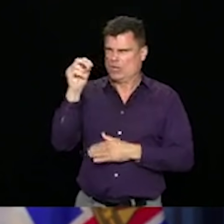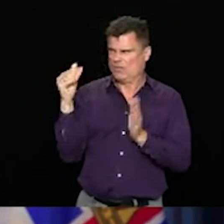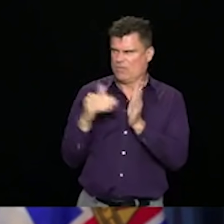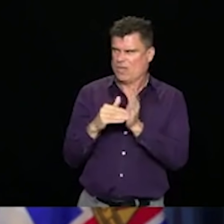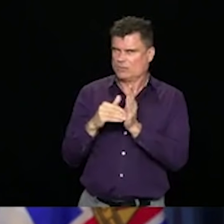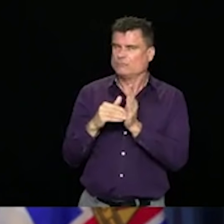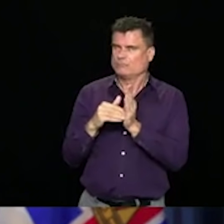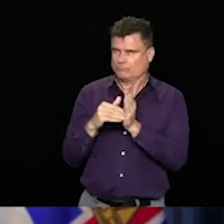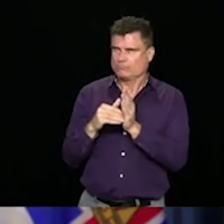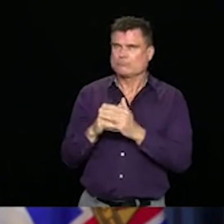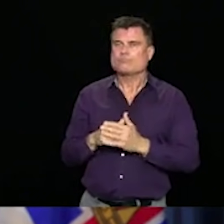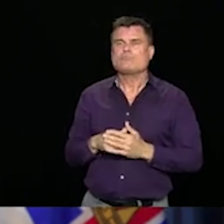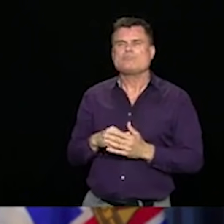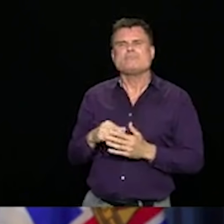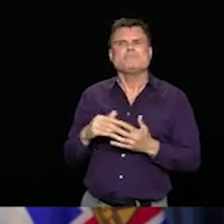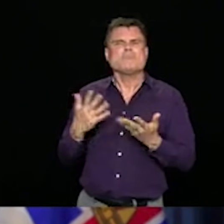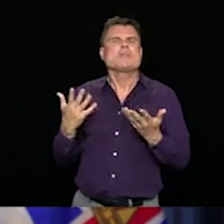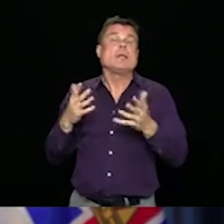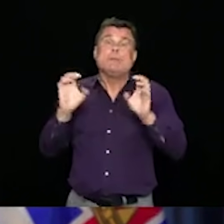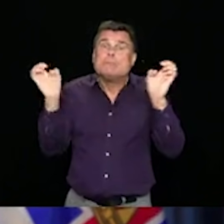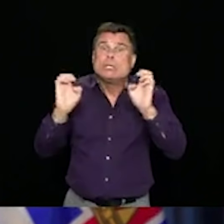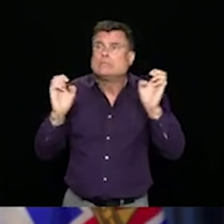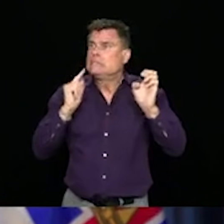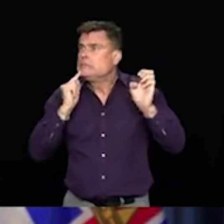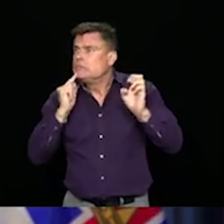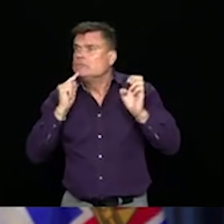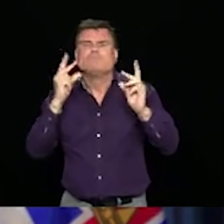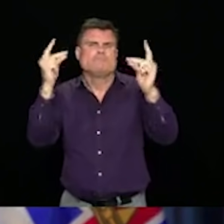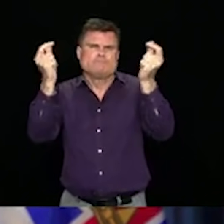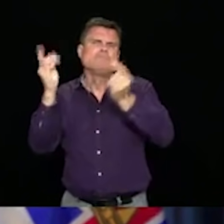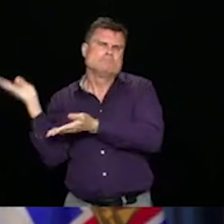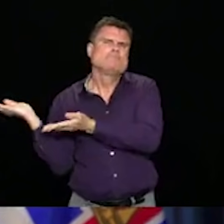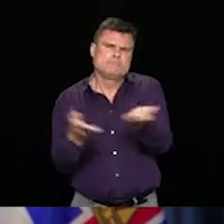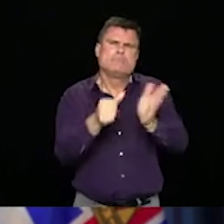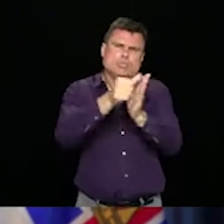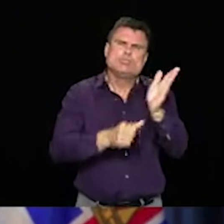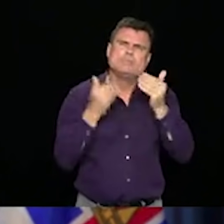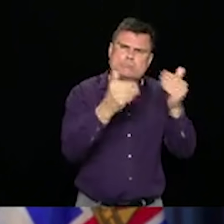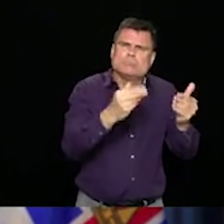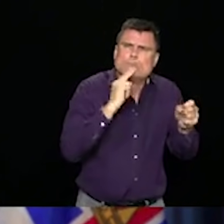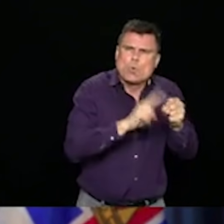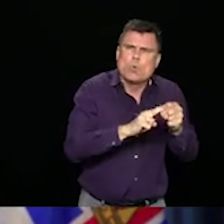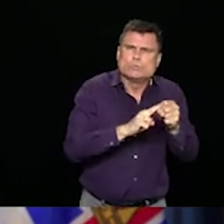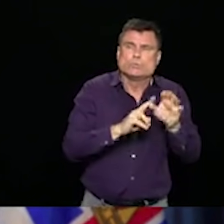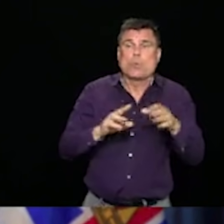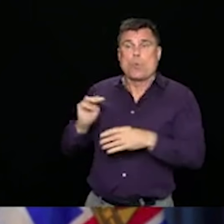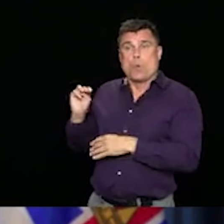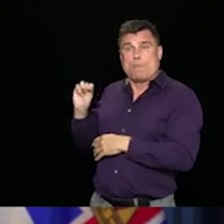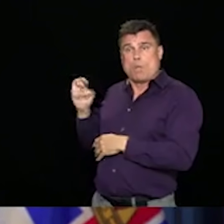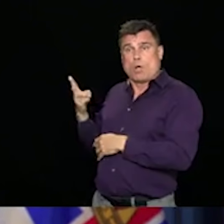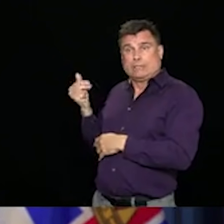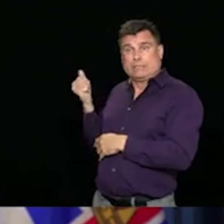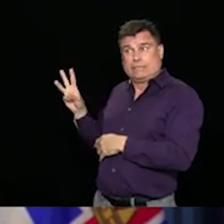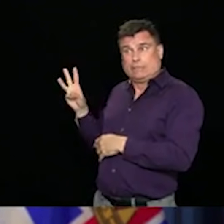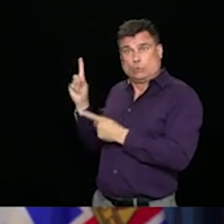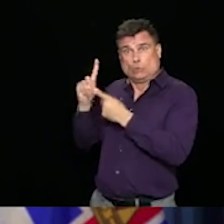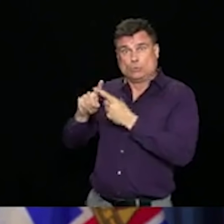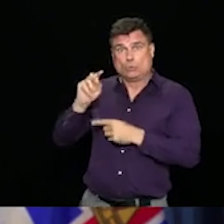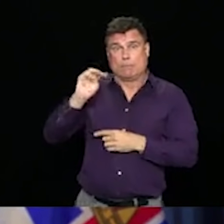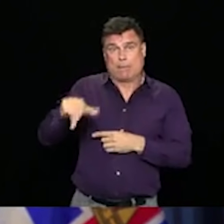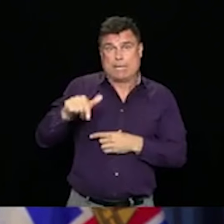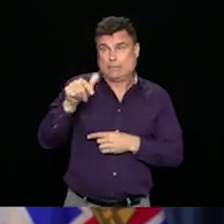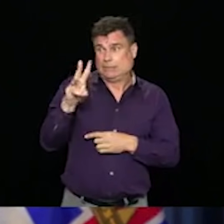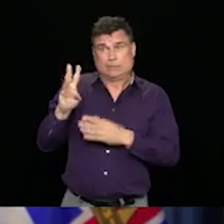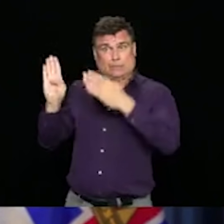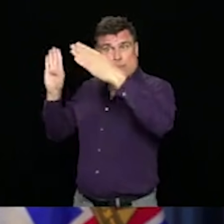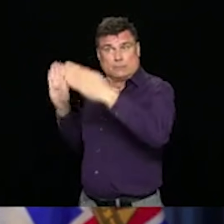we continue to provide urgent scheduled surgeries and emergency or emergent surgeries in that time. From March 16th to May 17th, doctors, nurses, and